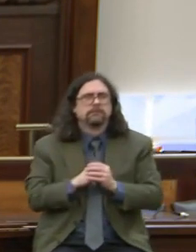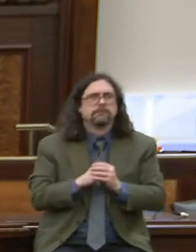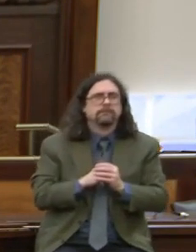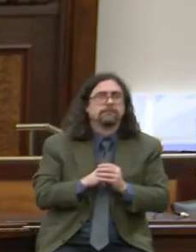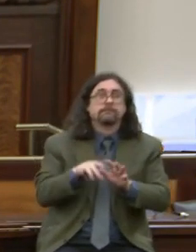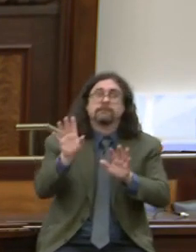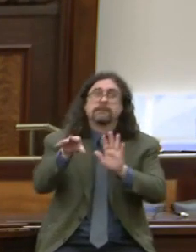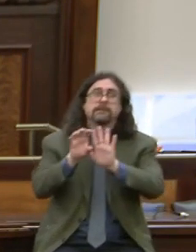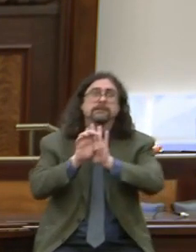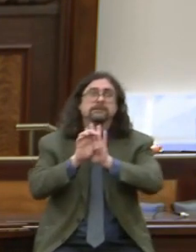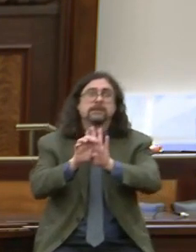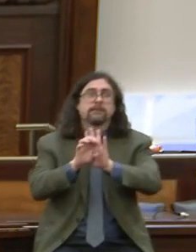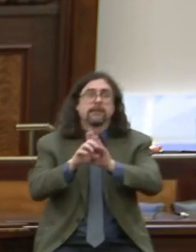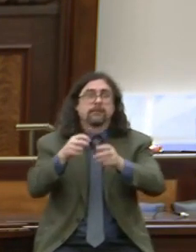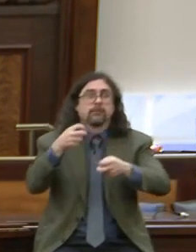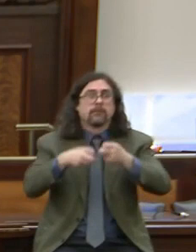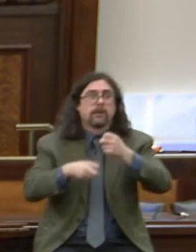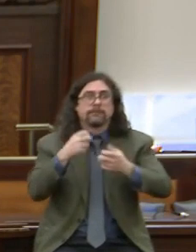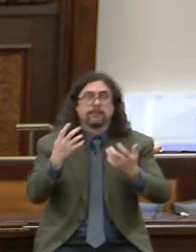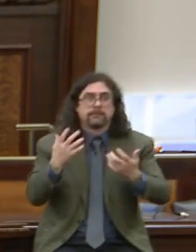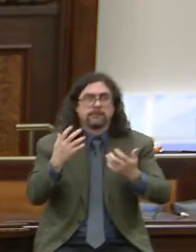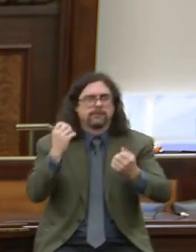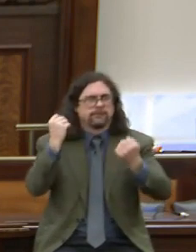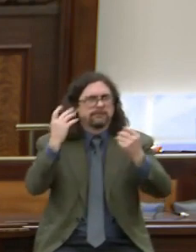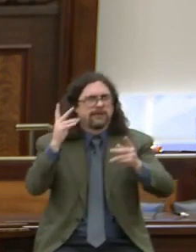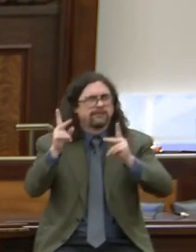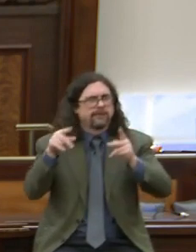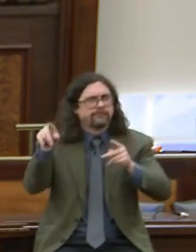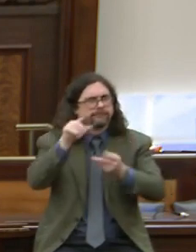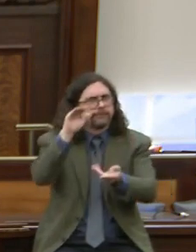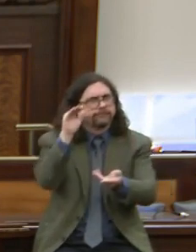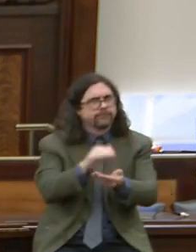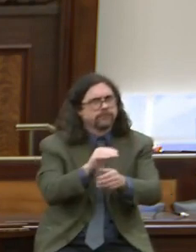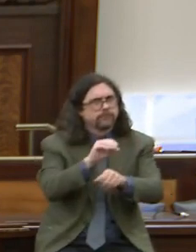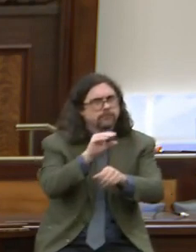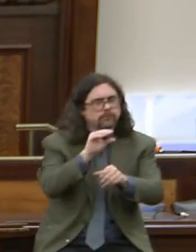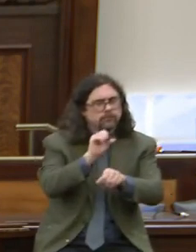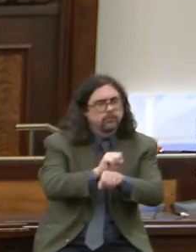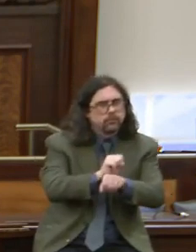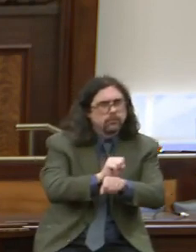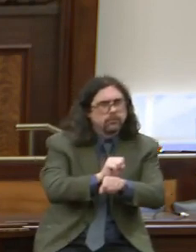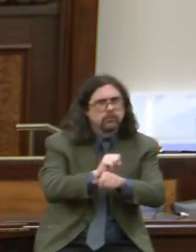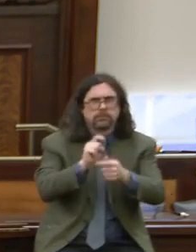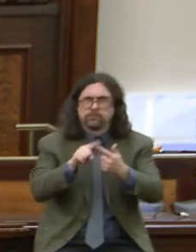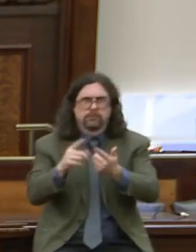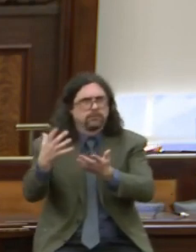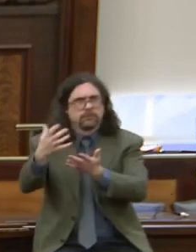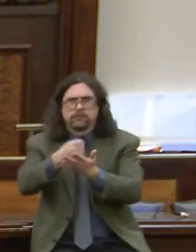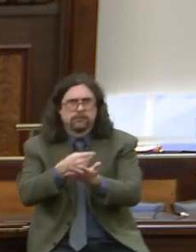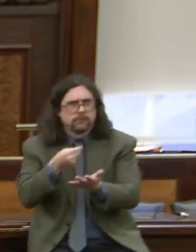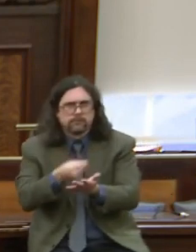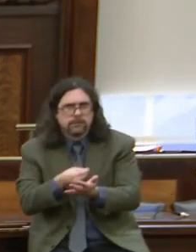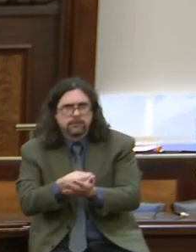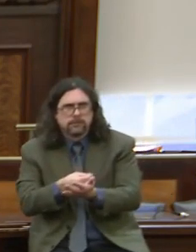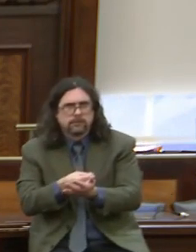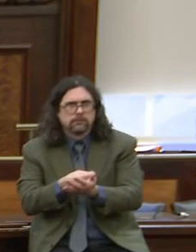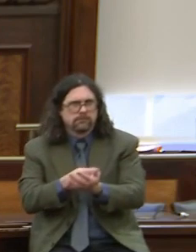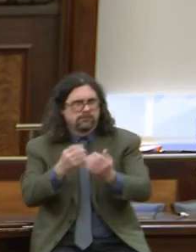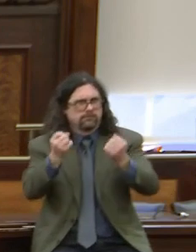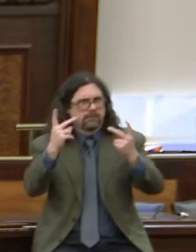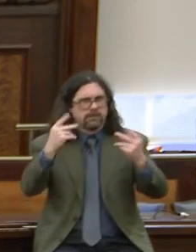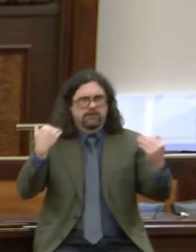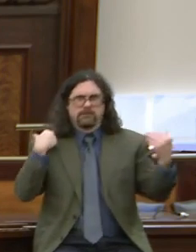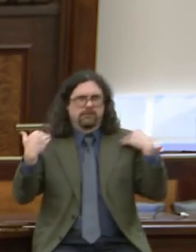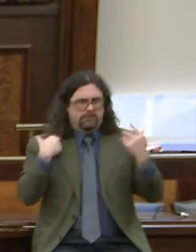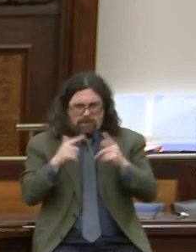with all sorts of stresses and strains, I'm hearing constantly from people who are tremendously worried about how they're going to make ends meet. In